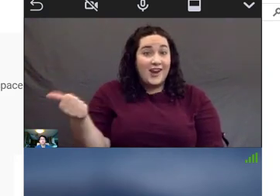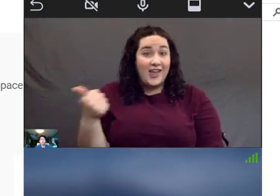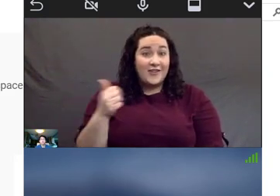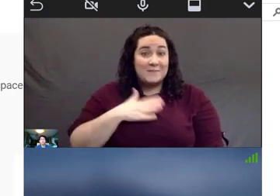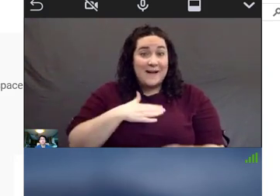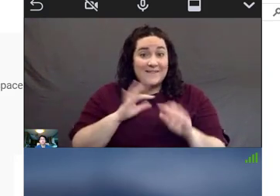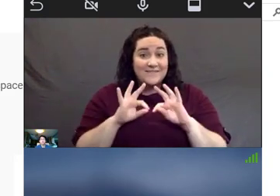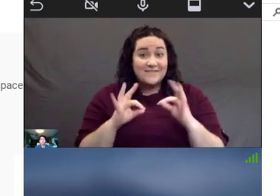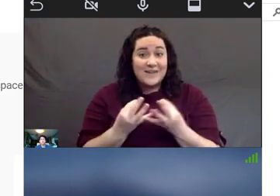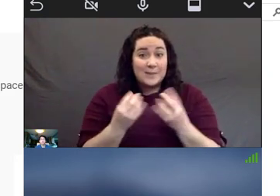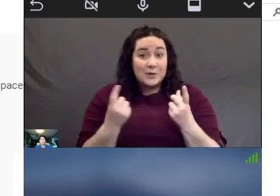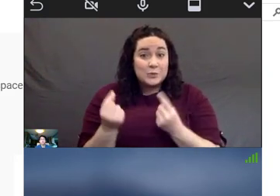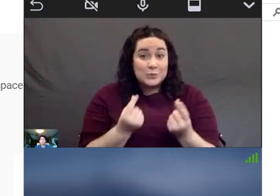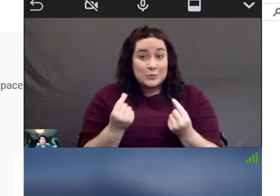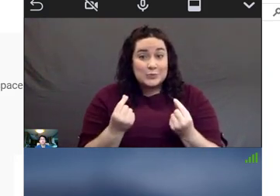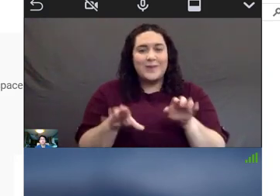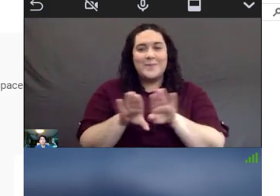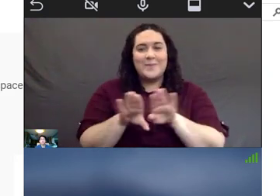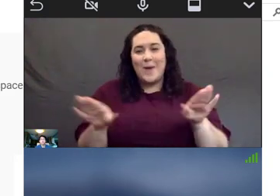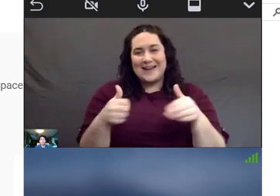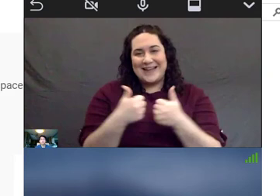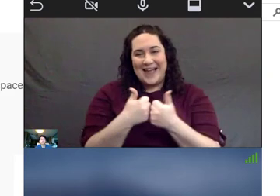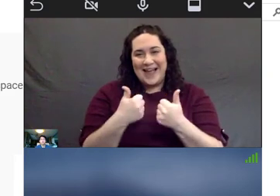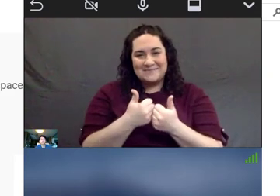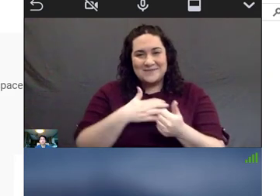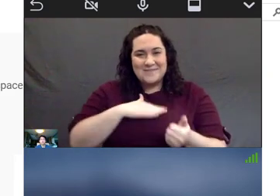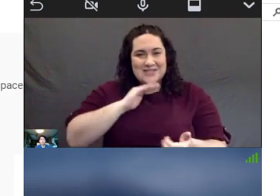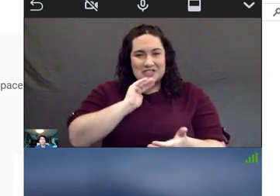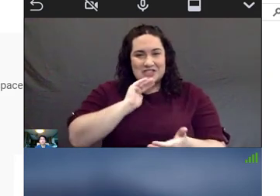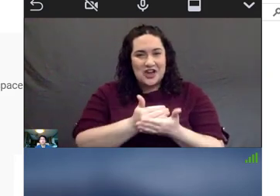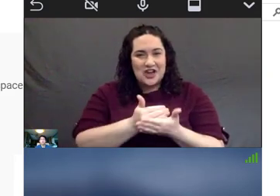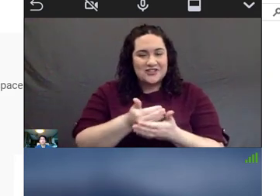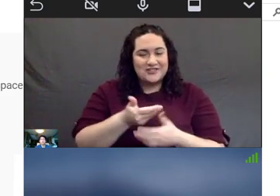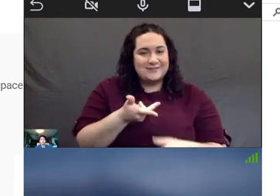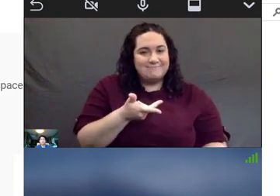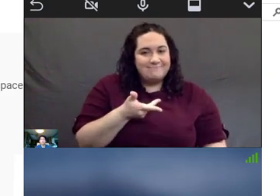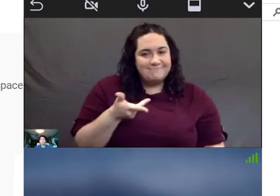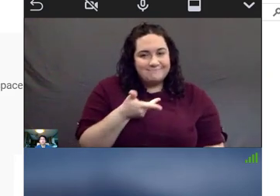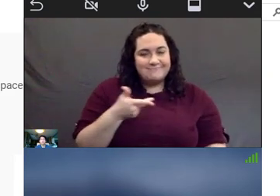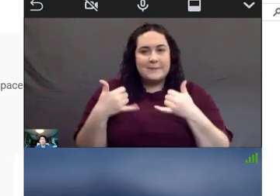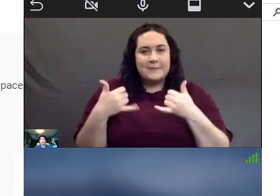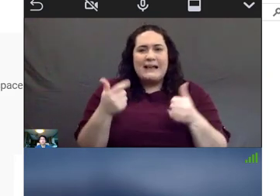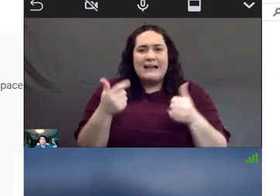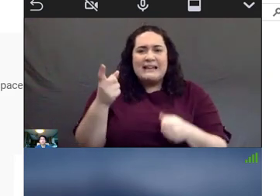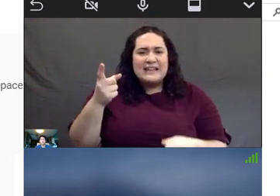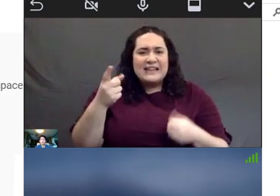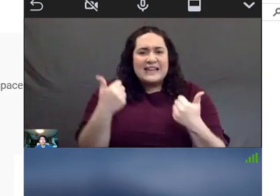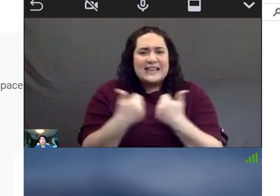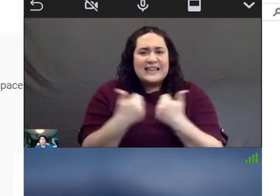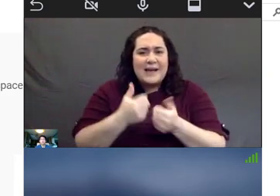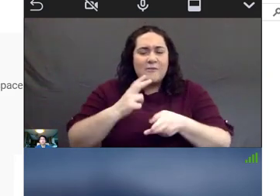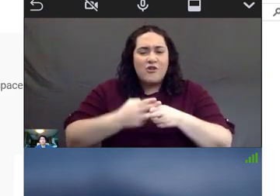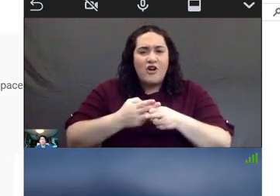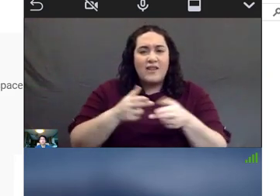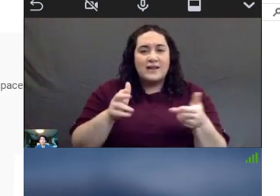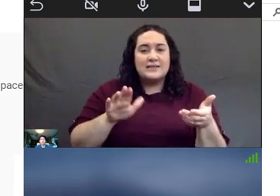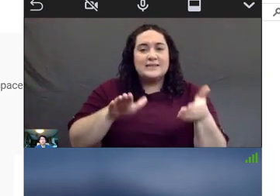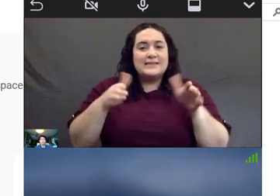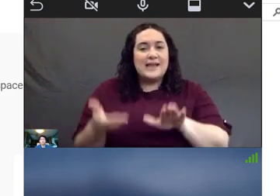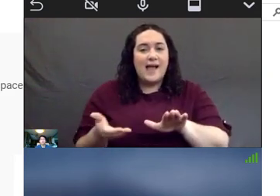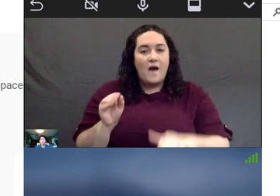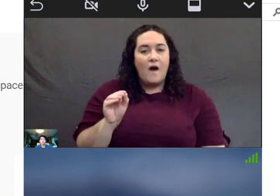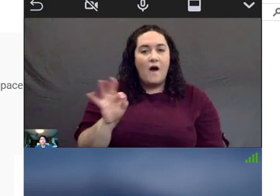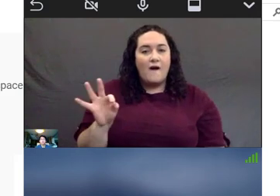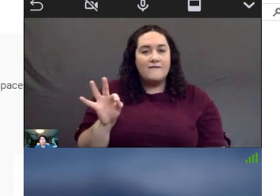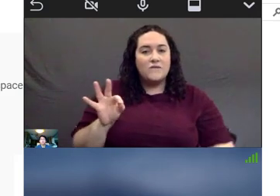my girls, that's Gabrielle and Emily, we played this game called Dead of Winter, which is a little bit like Walking Dead, I guess.